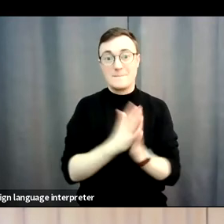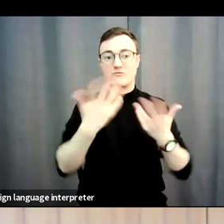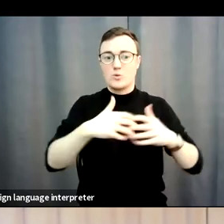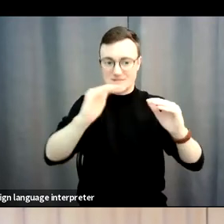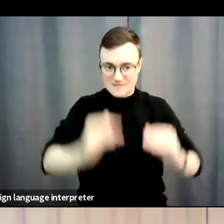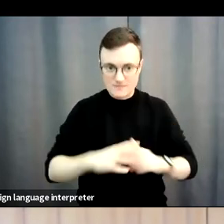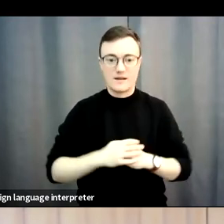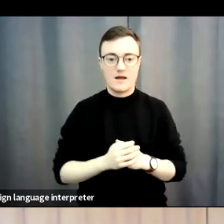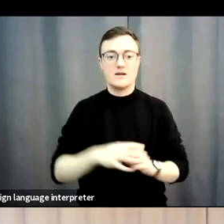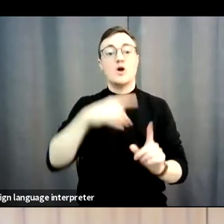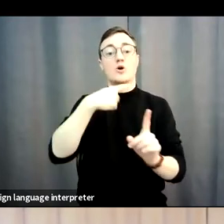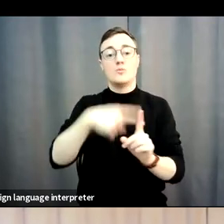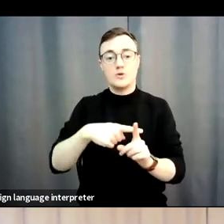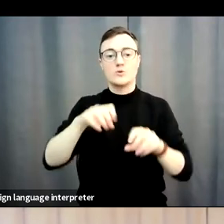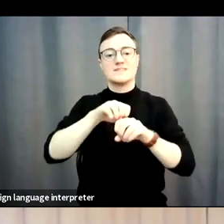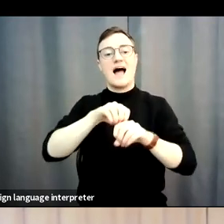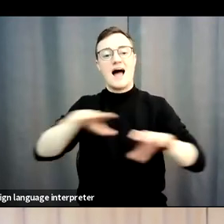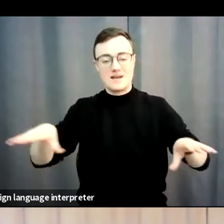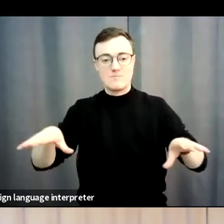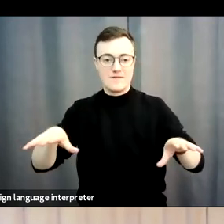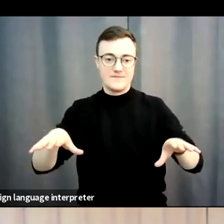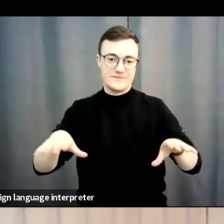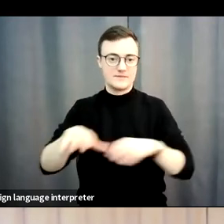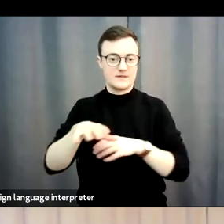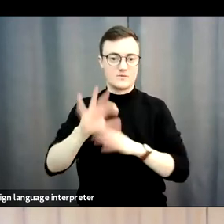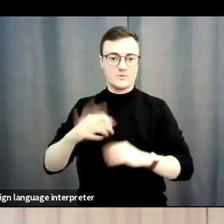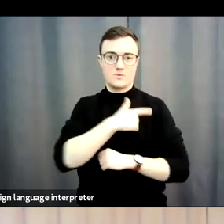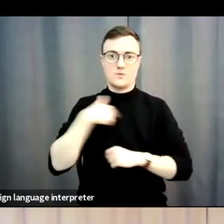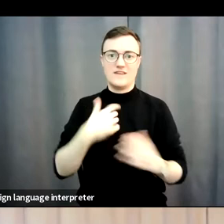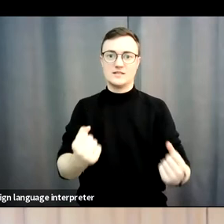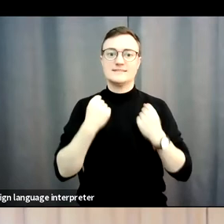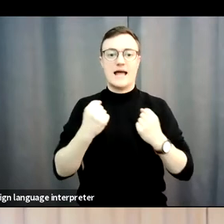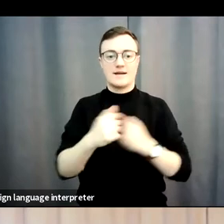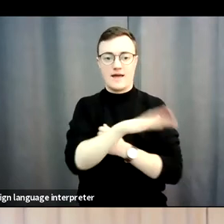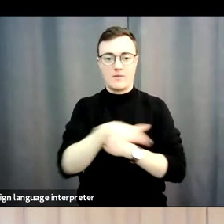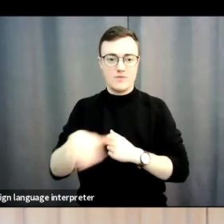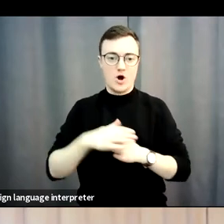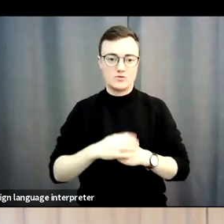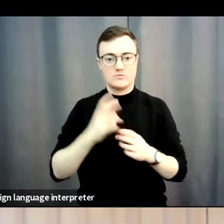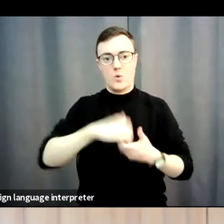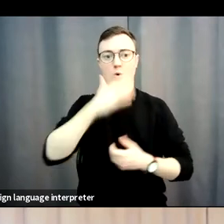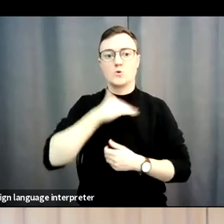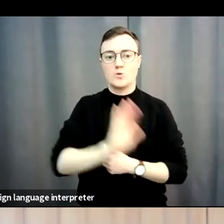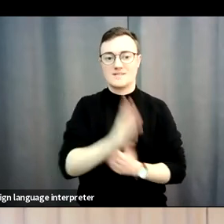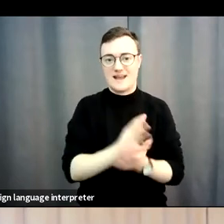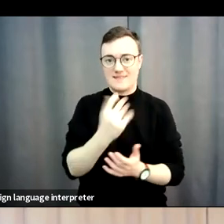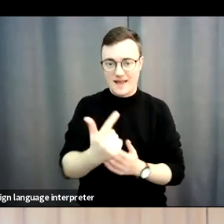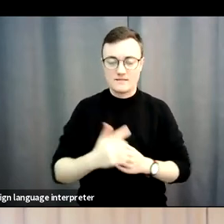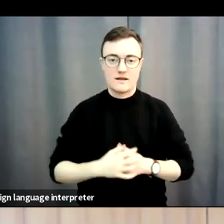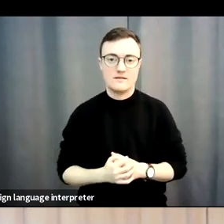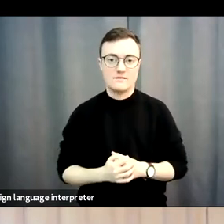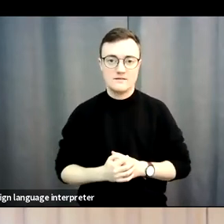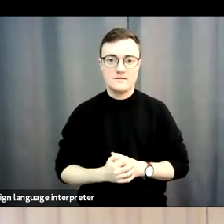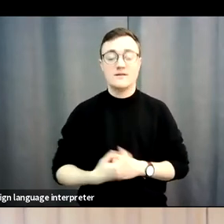report is a result of Nordic cooperation and sharing of experience. In the process of writing